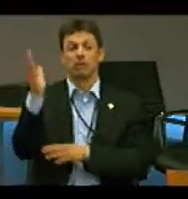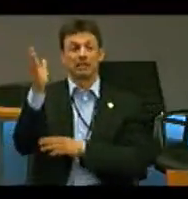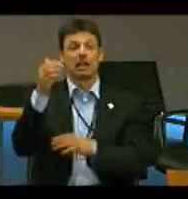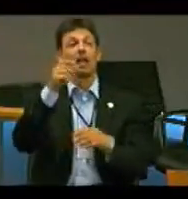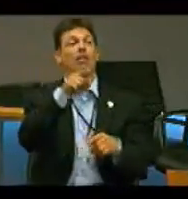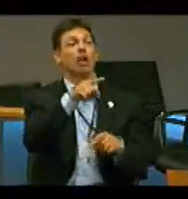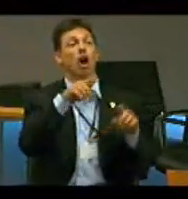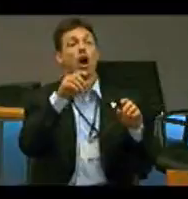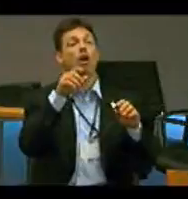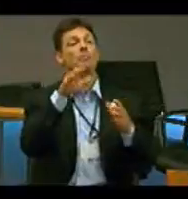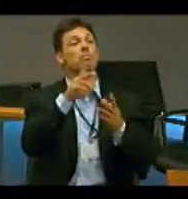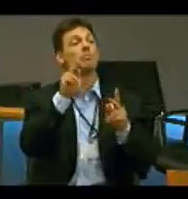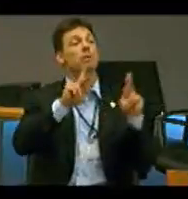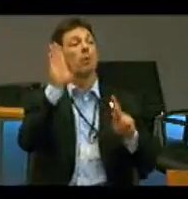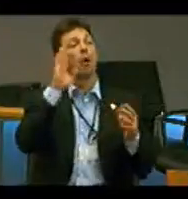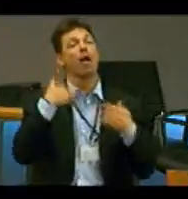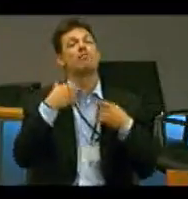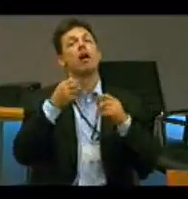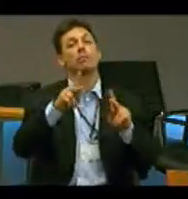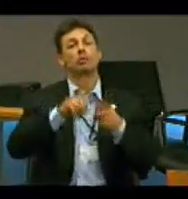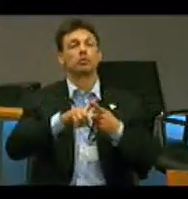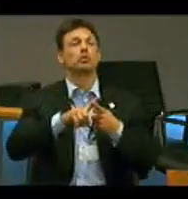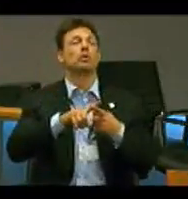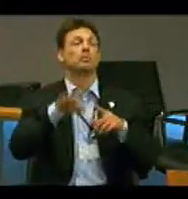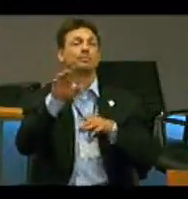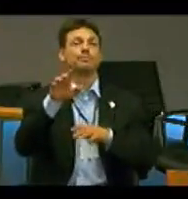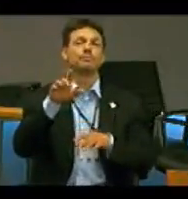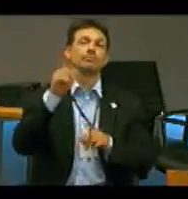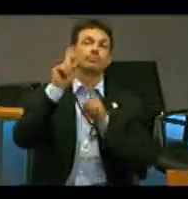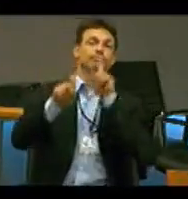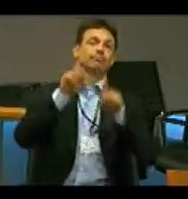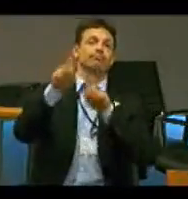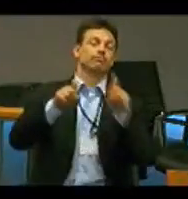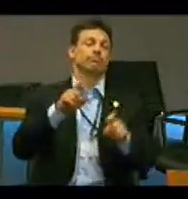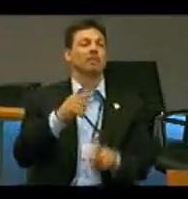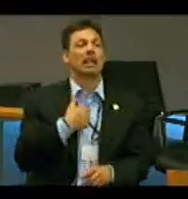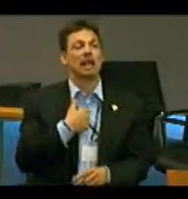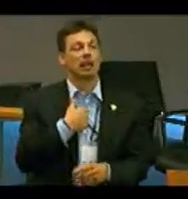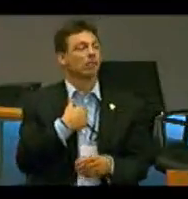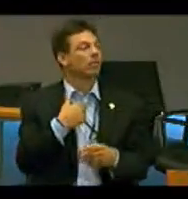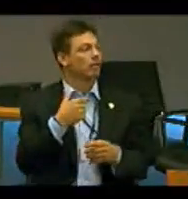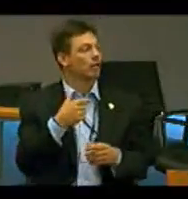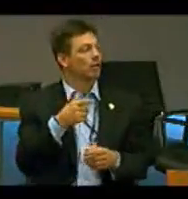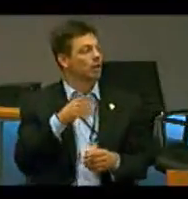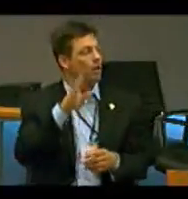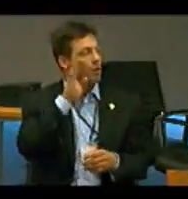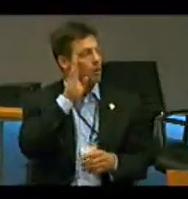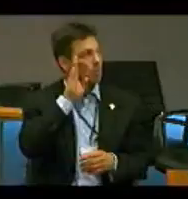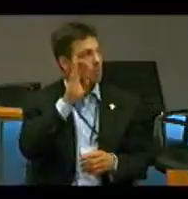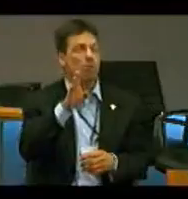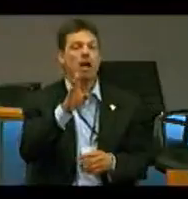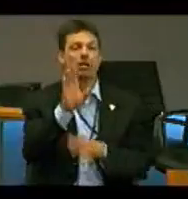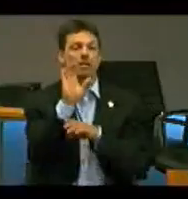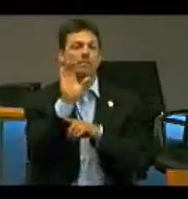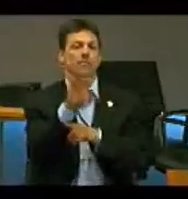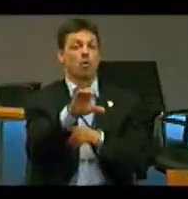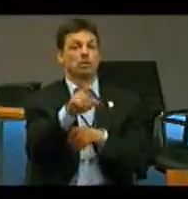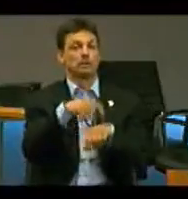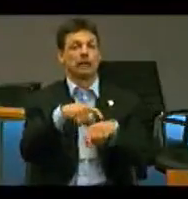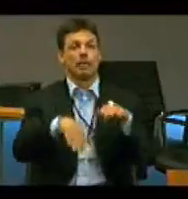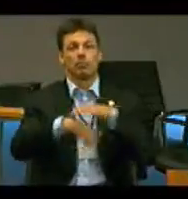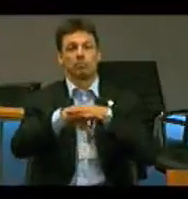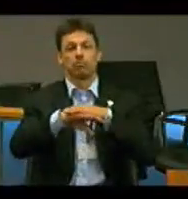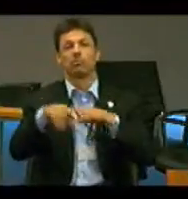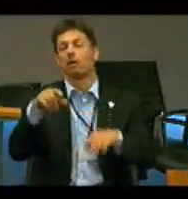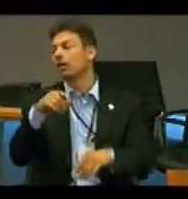opportunity to ask questions within the allotted period of time, and I will recognize commissioners who wish to speak. I will strictly enforce the time limits